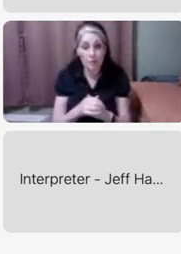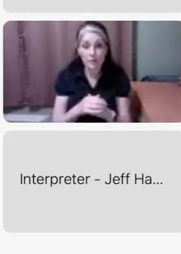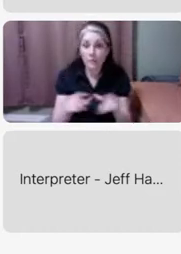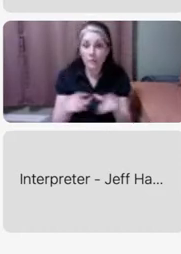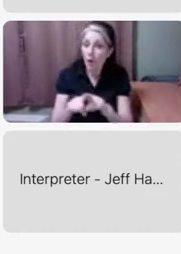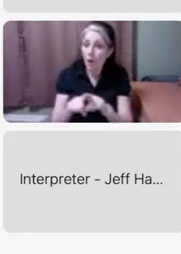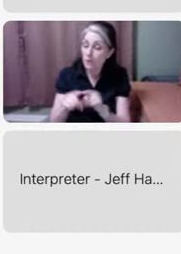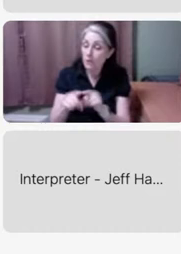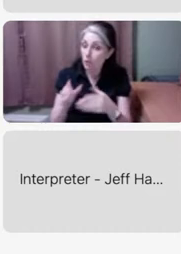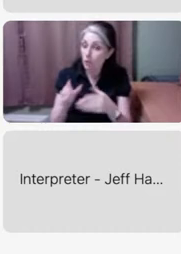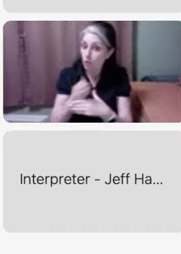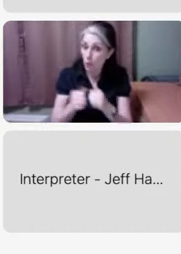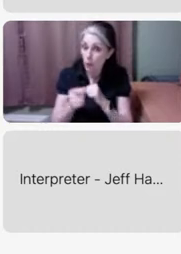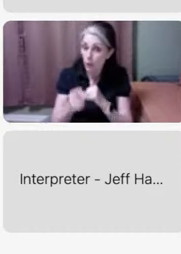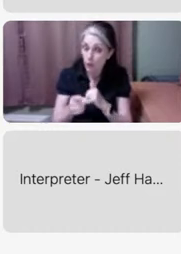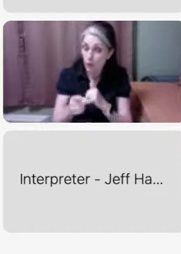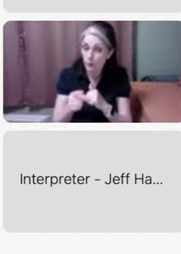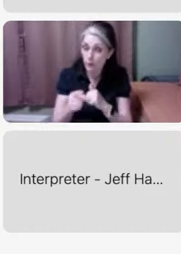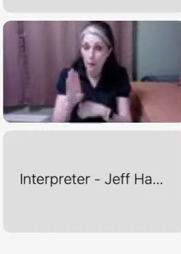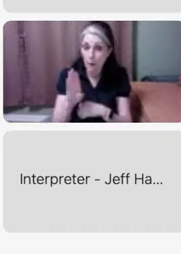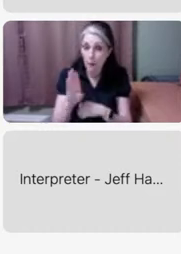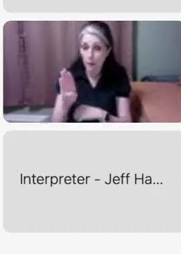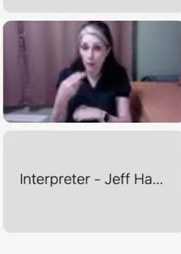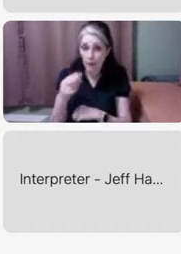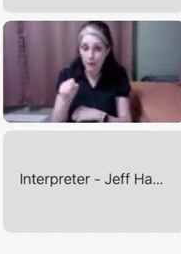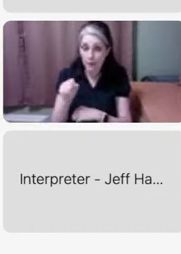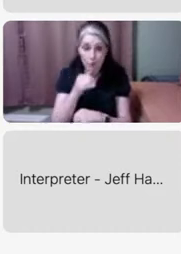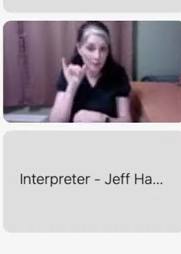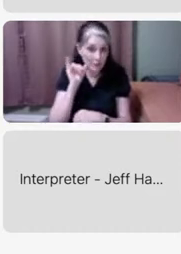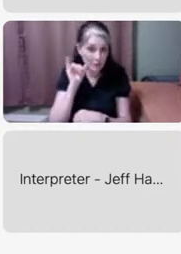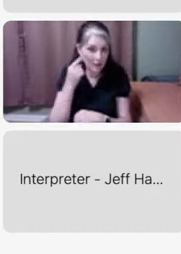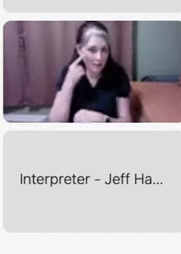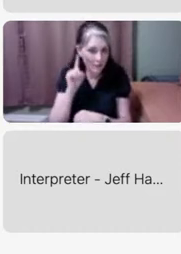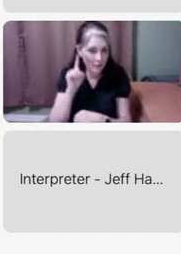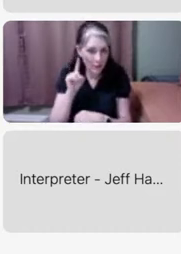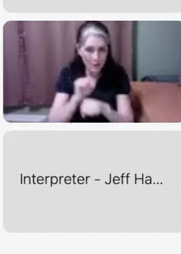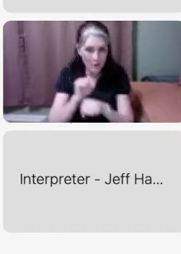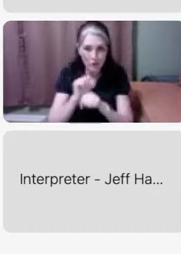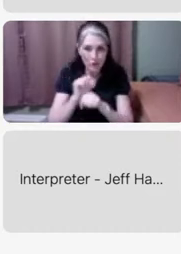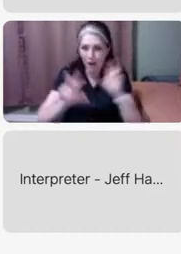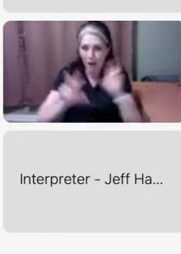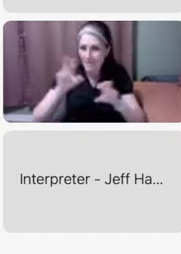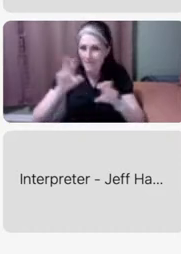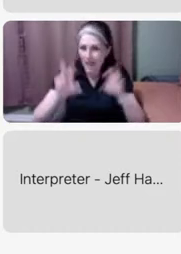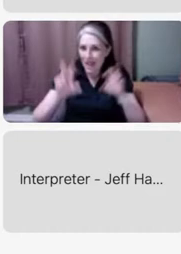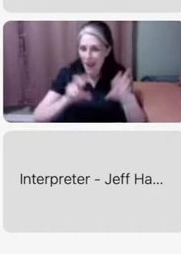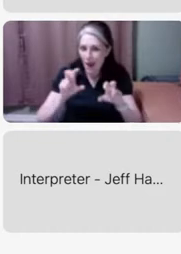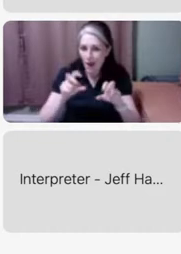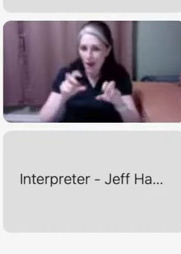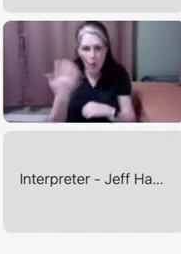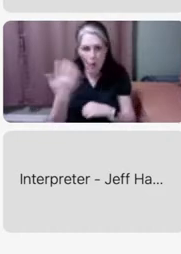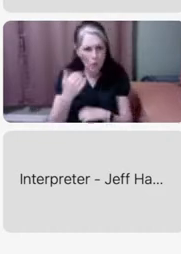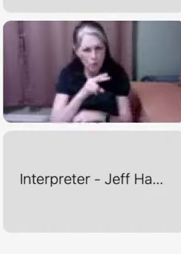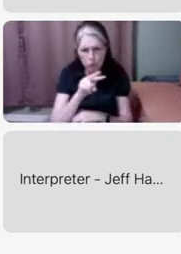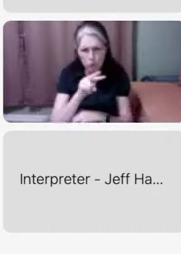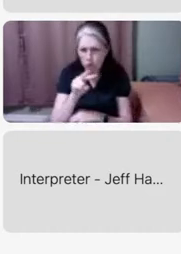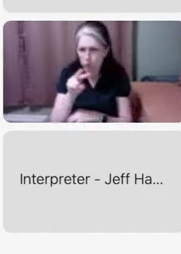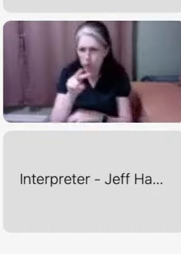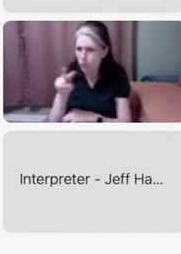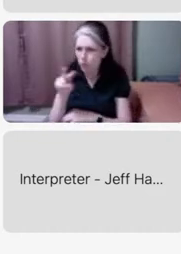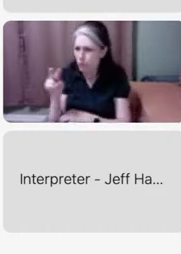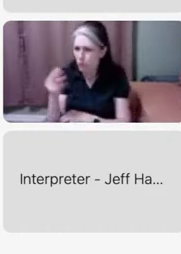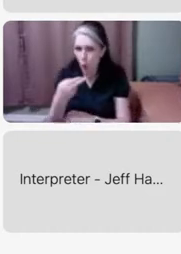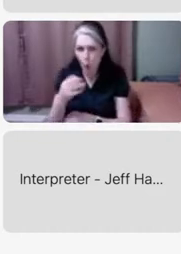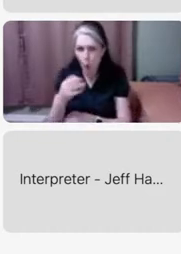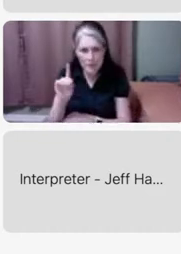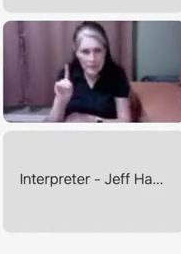at bloomington high school yesterday for their job fair and what an awesome job fair i mean home depot is there let's